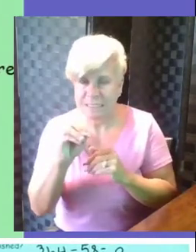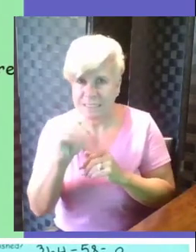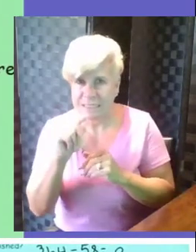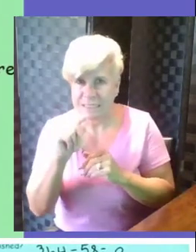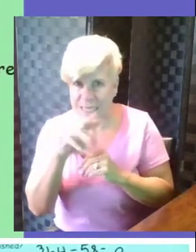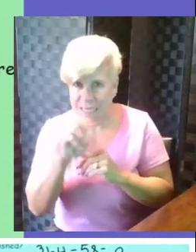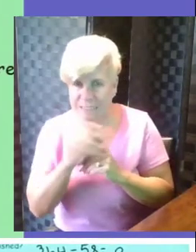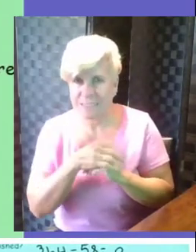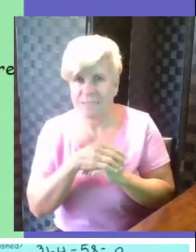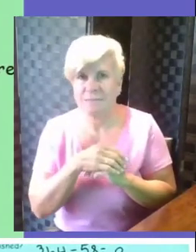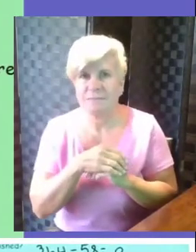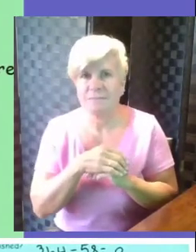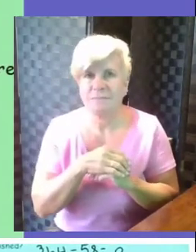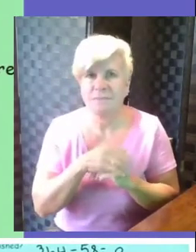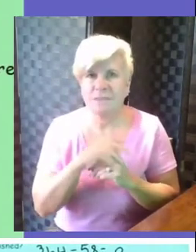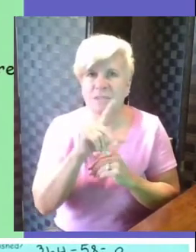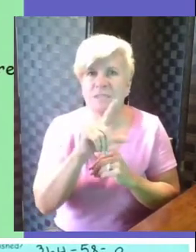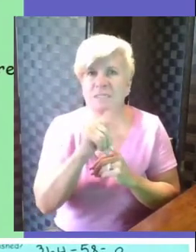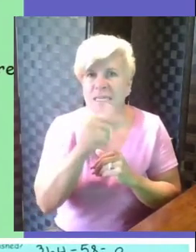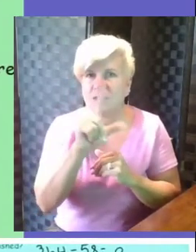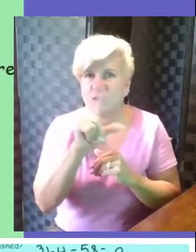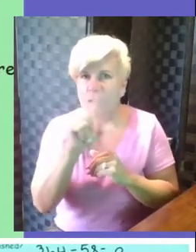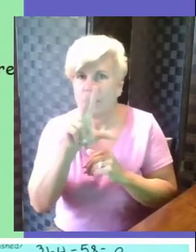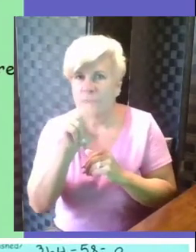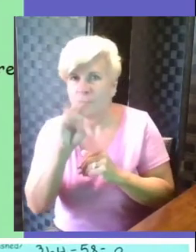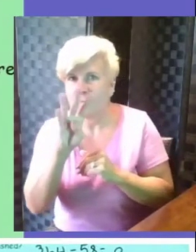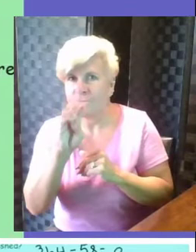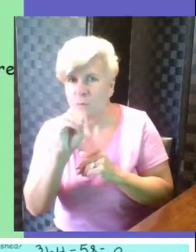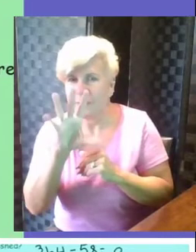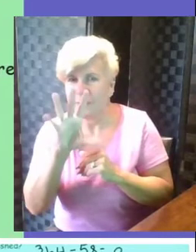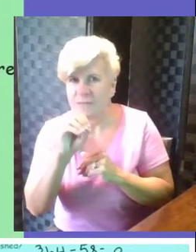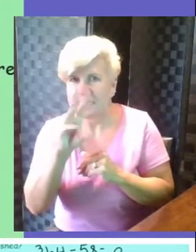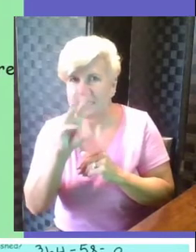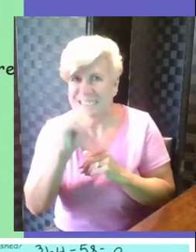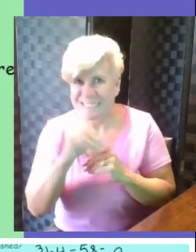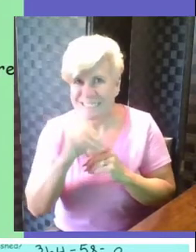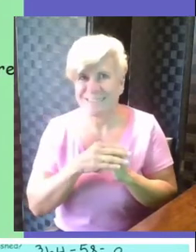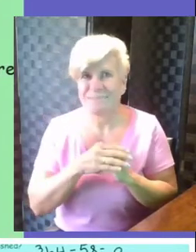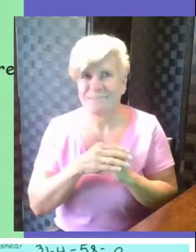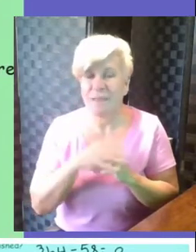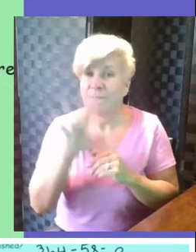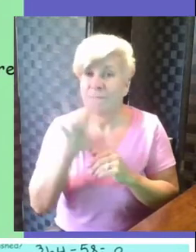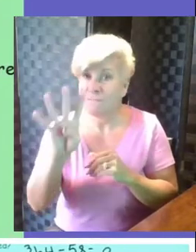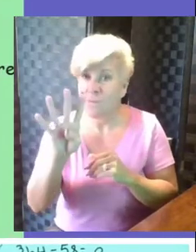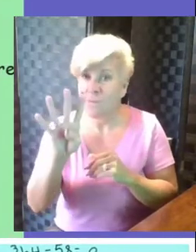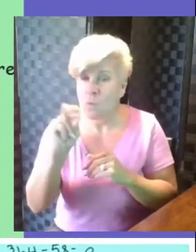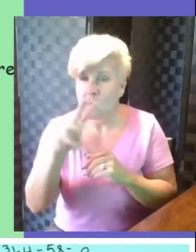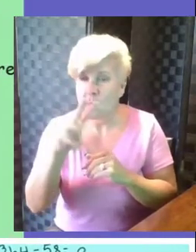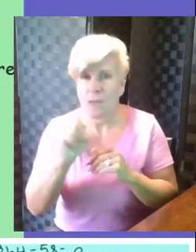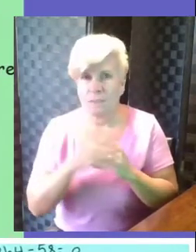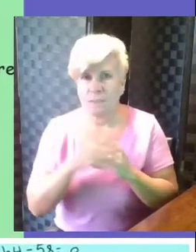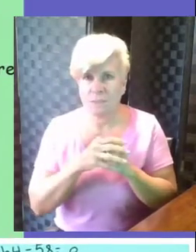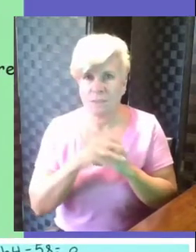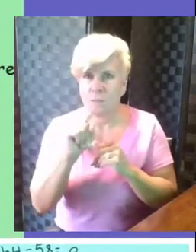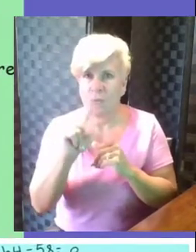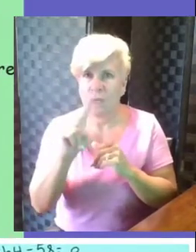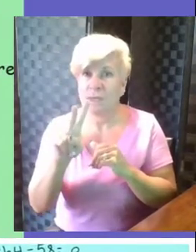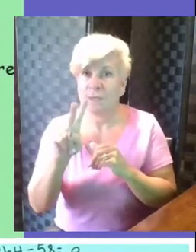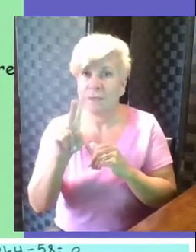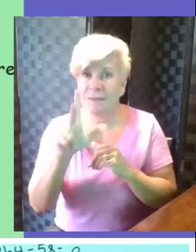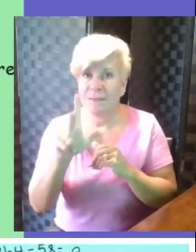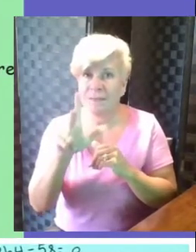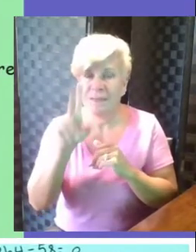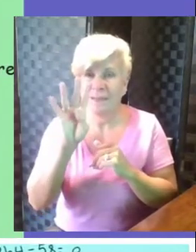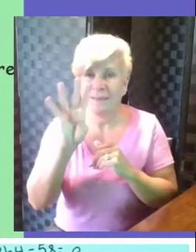10, 20, 30, 40, 50, 60, And 1,